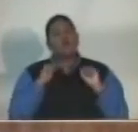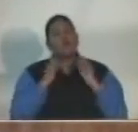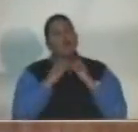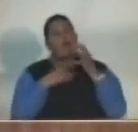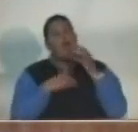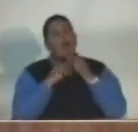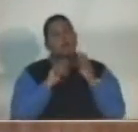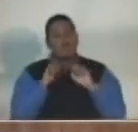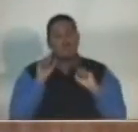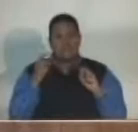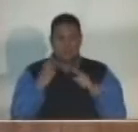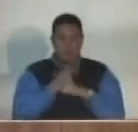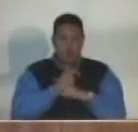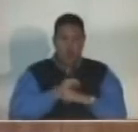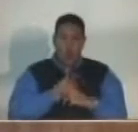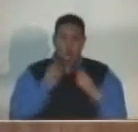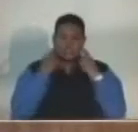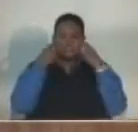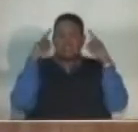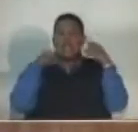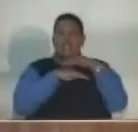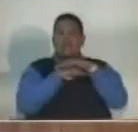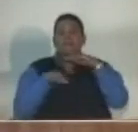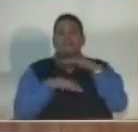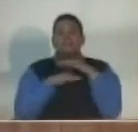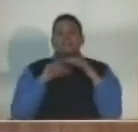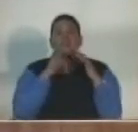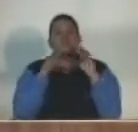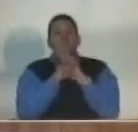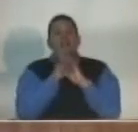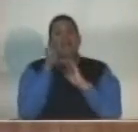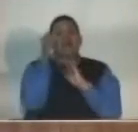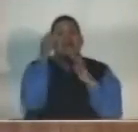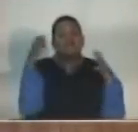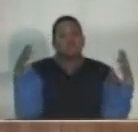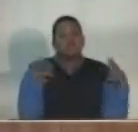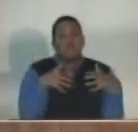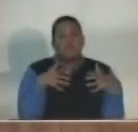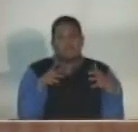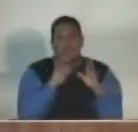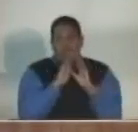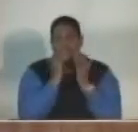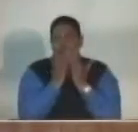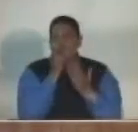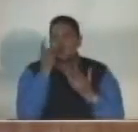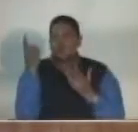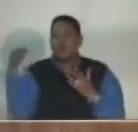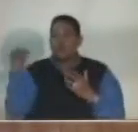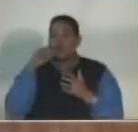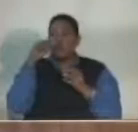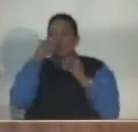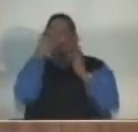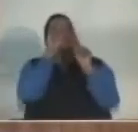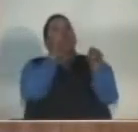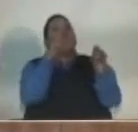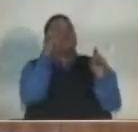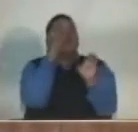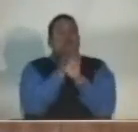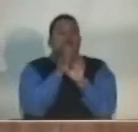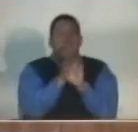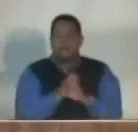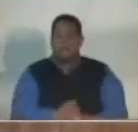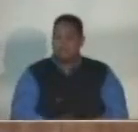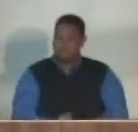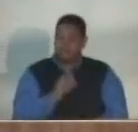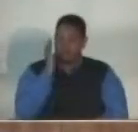need to calculate our successes on the basis of the grade 11 cohort entirely, not just those who are put in for exams.